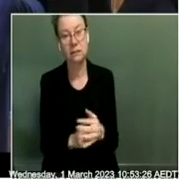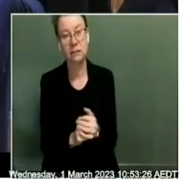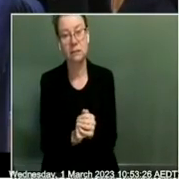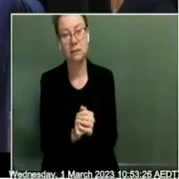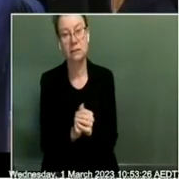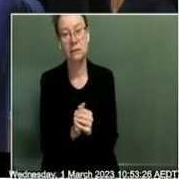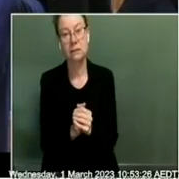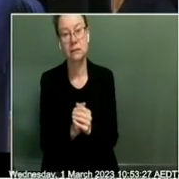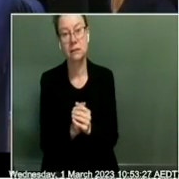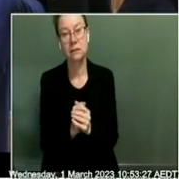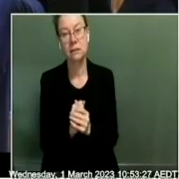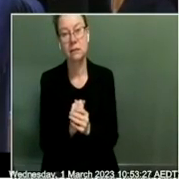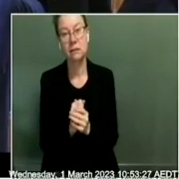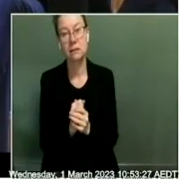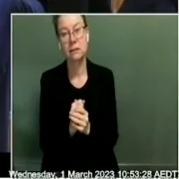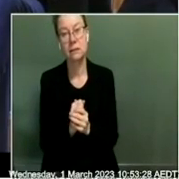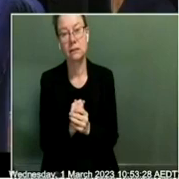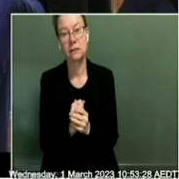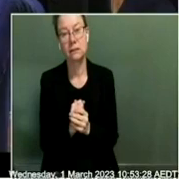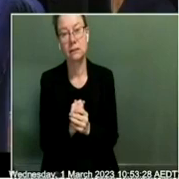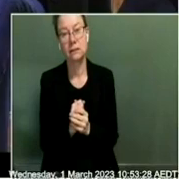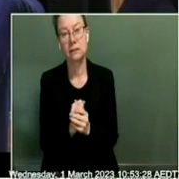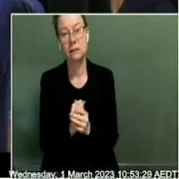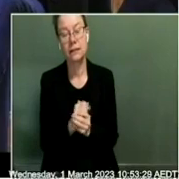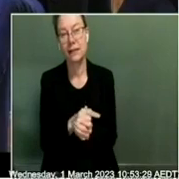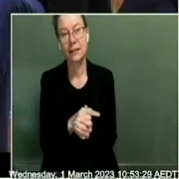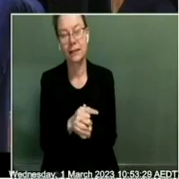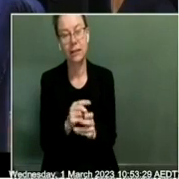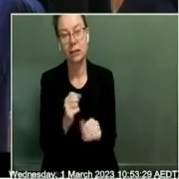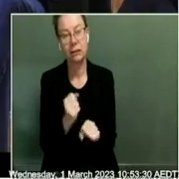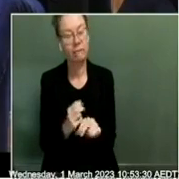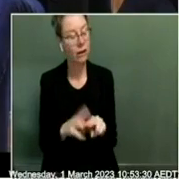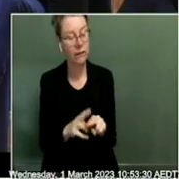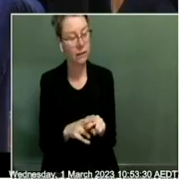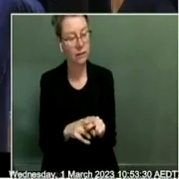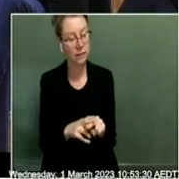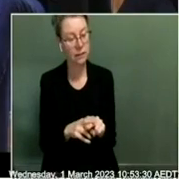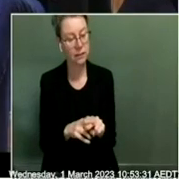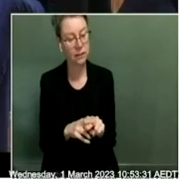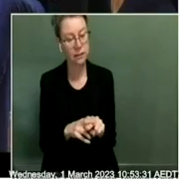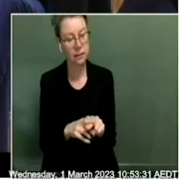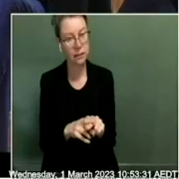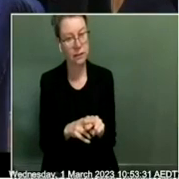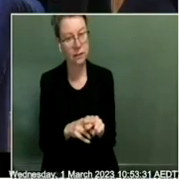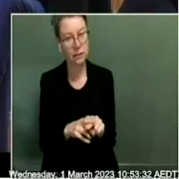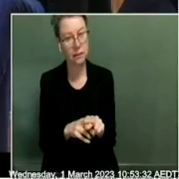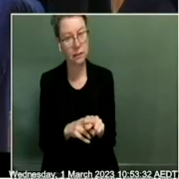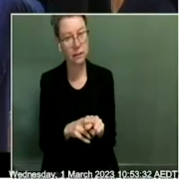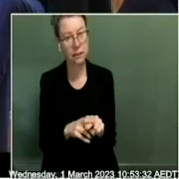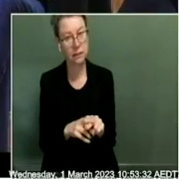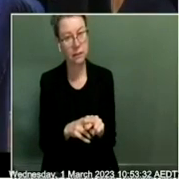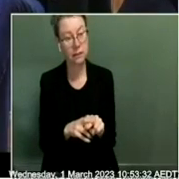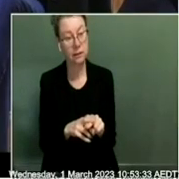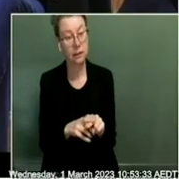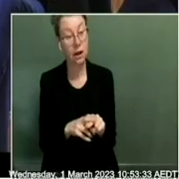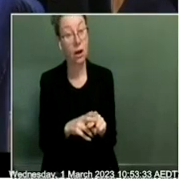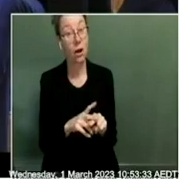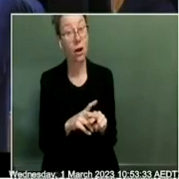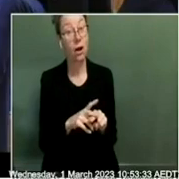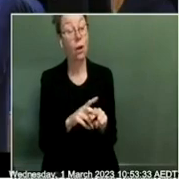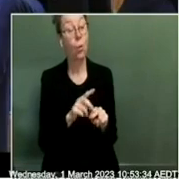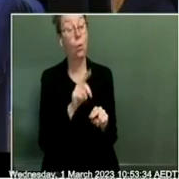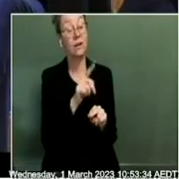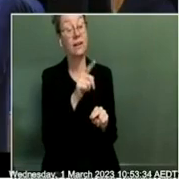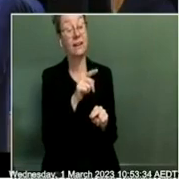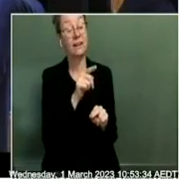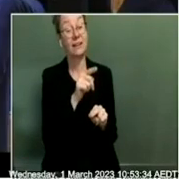he wasn't, you know, grandfather was what they did to his body after he passed away. Our father was, who worked for the funeral service.